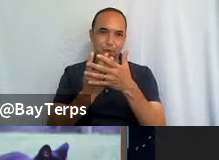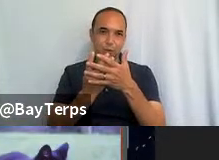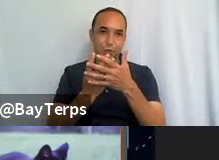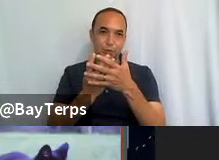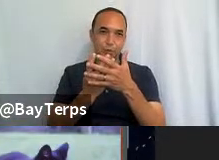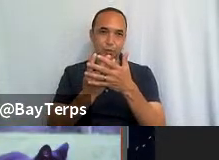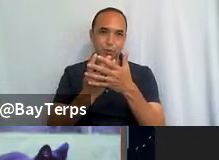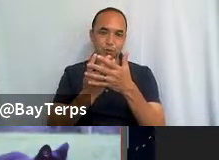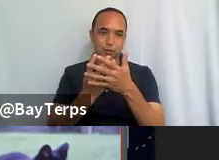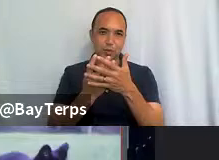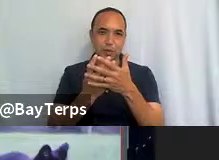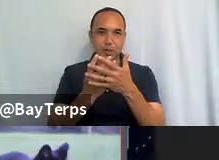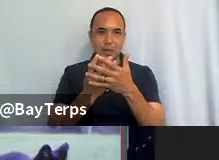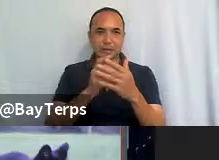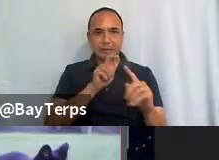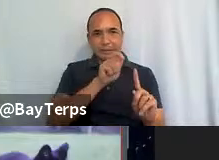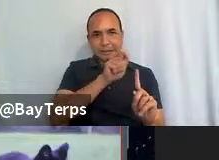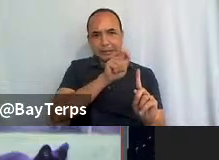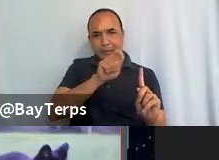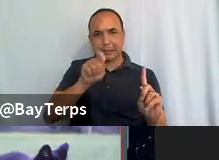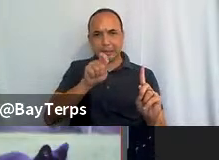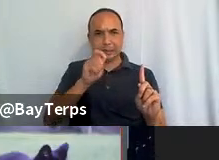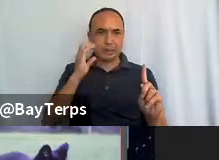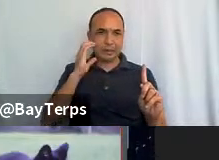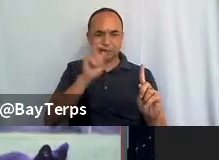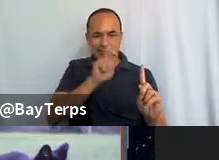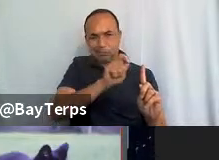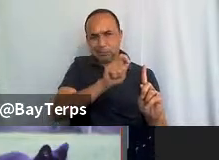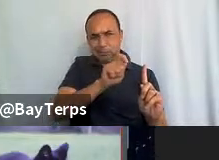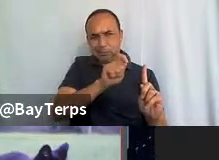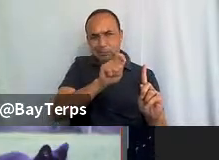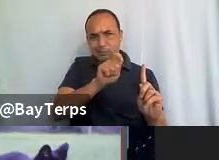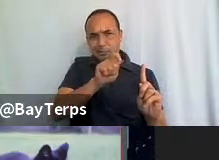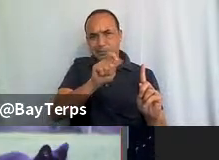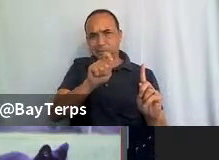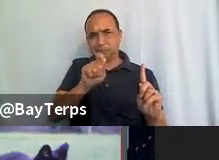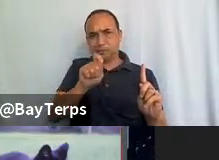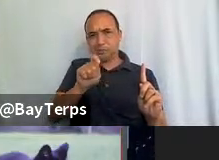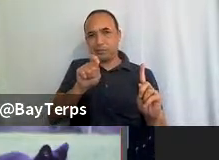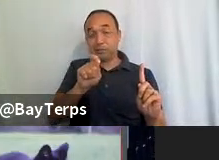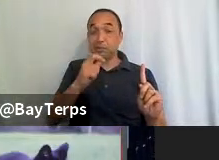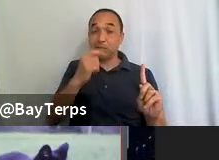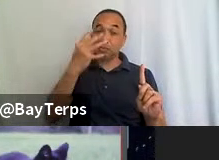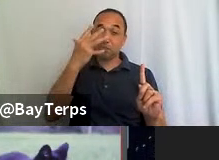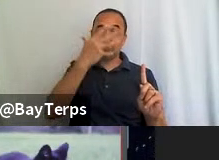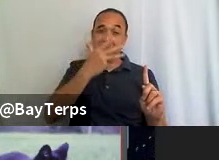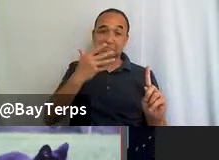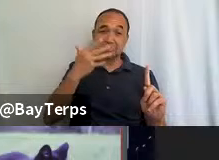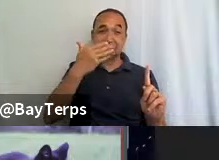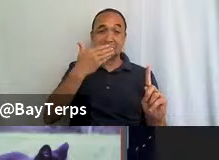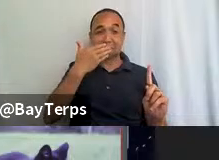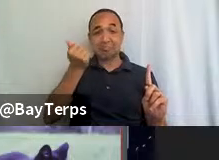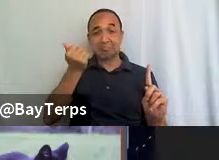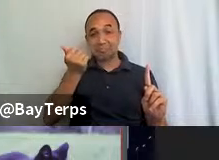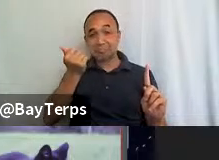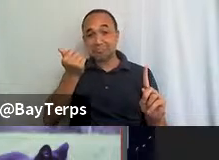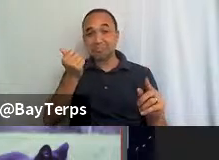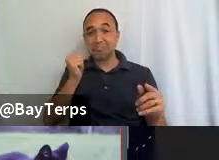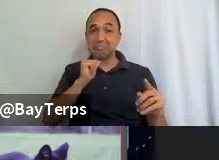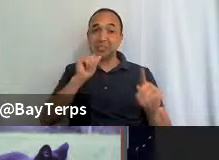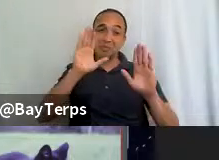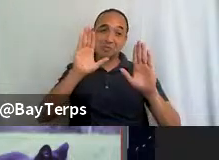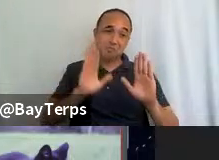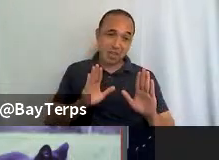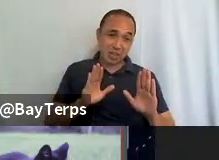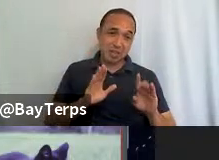and bring the density up to a point where it looks better. Obviously, it's not great,